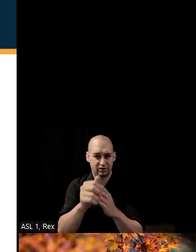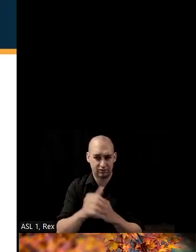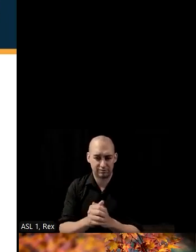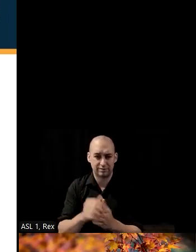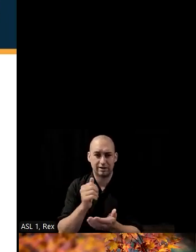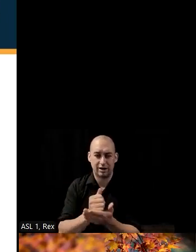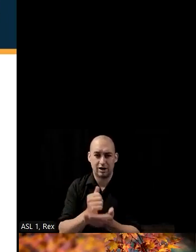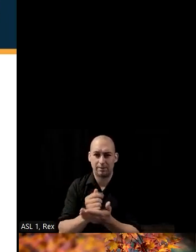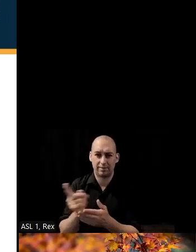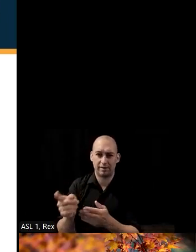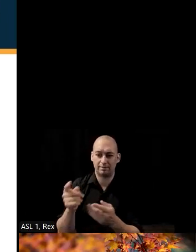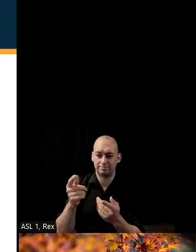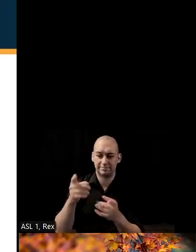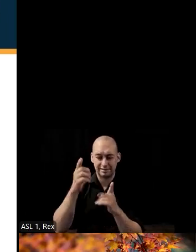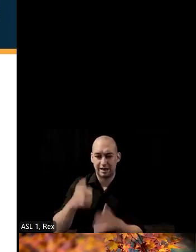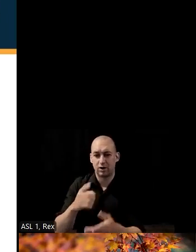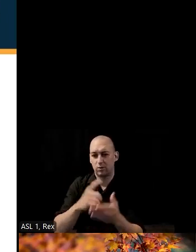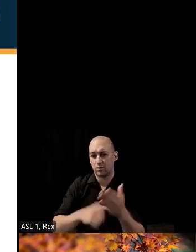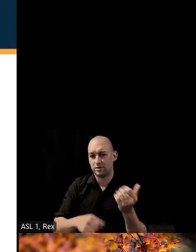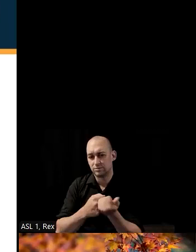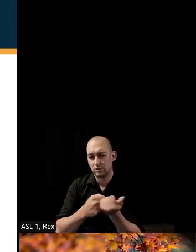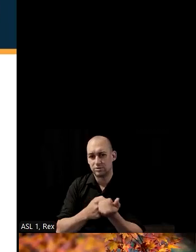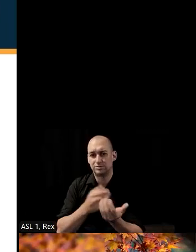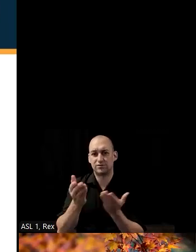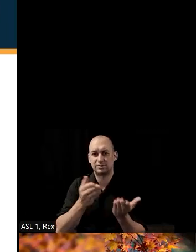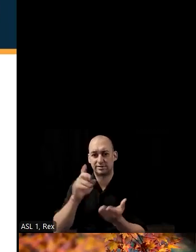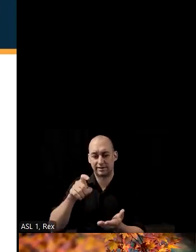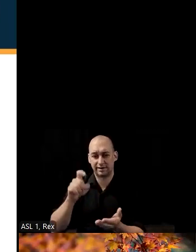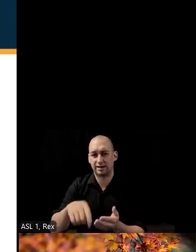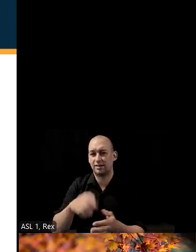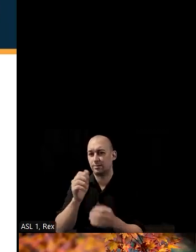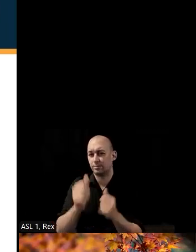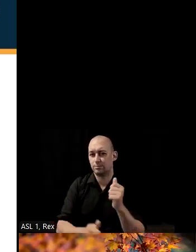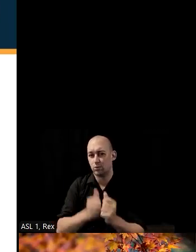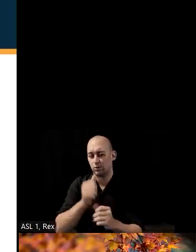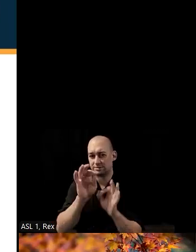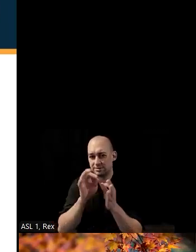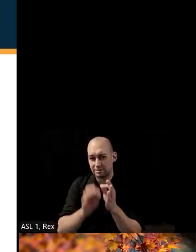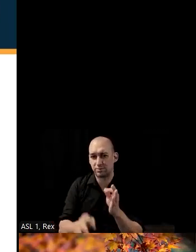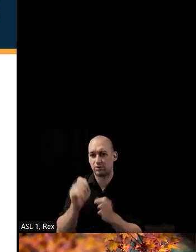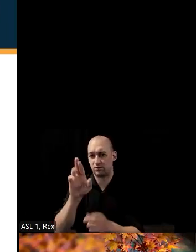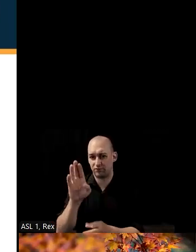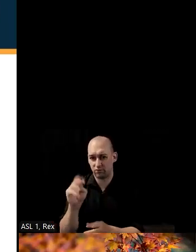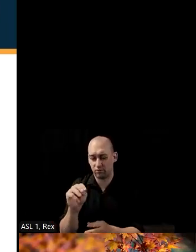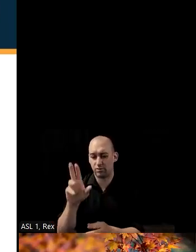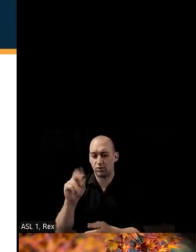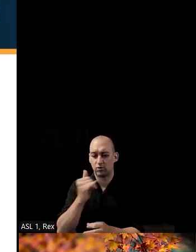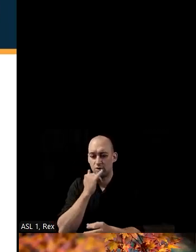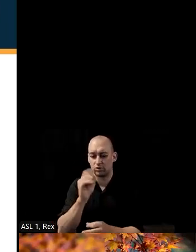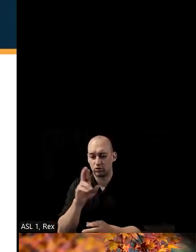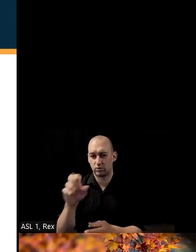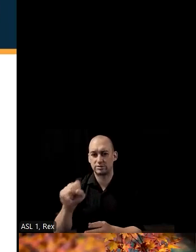what services and supports they might need. In its simplest form, the No Wrong Door system really consists of